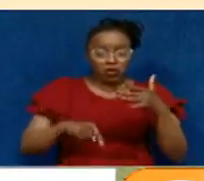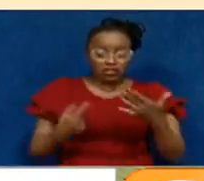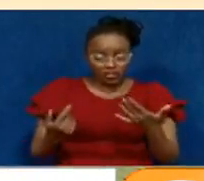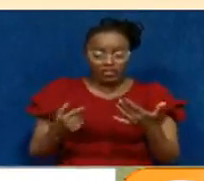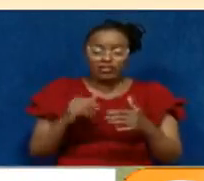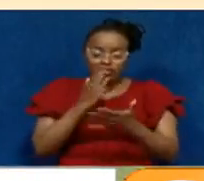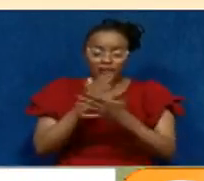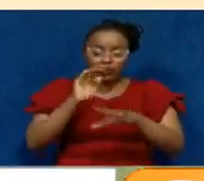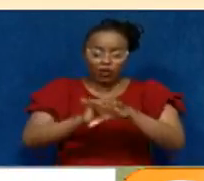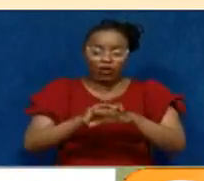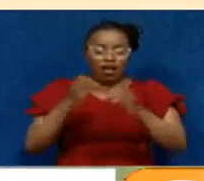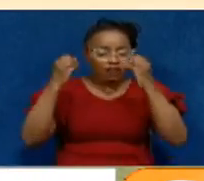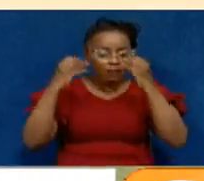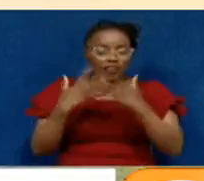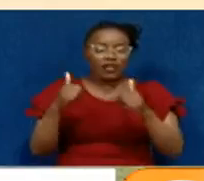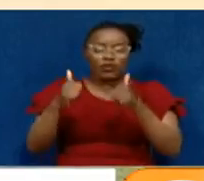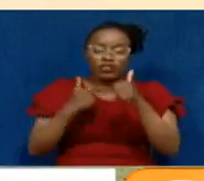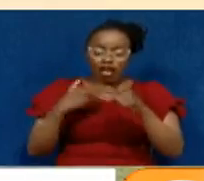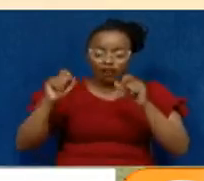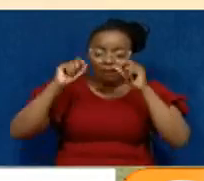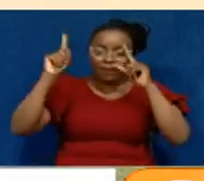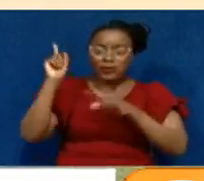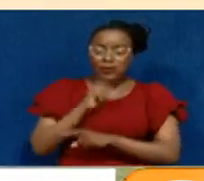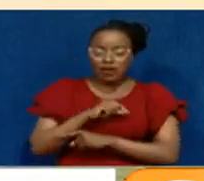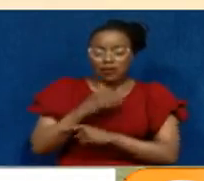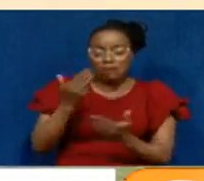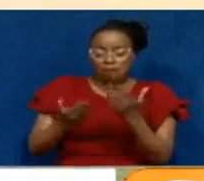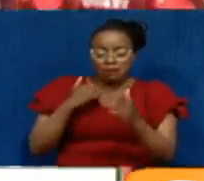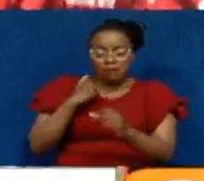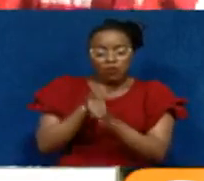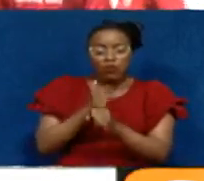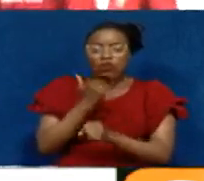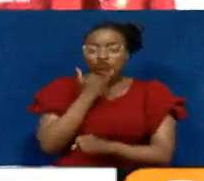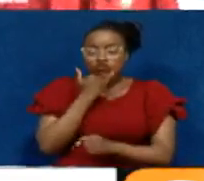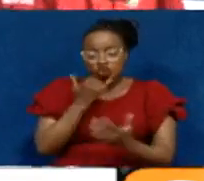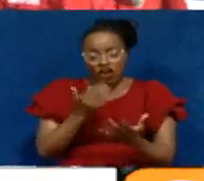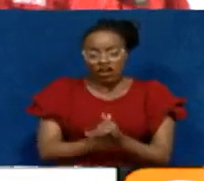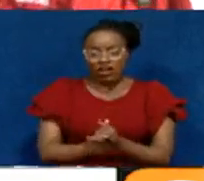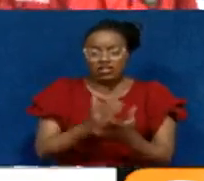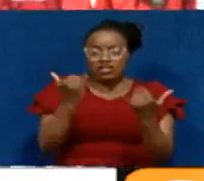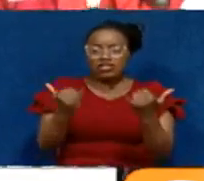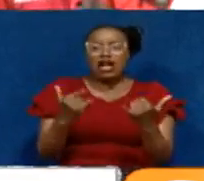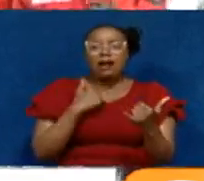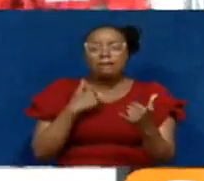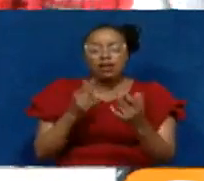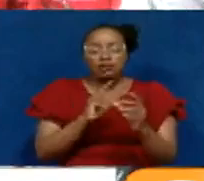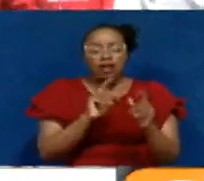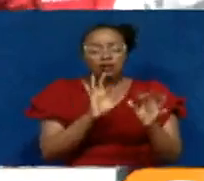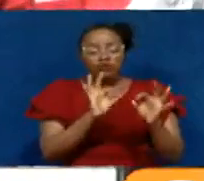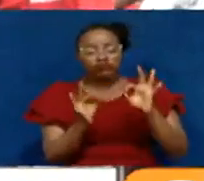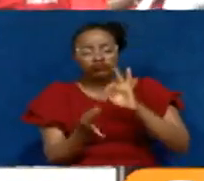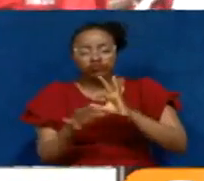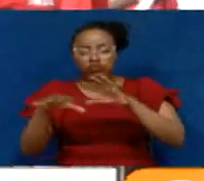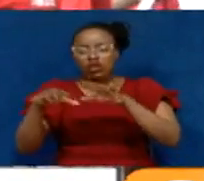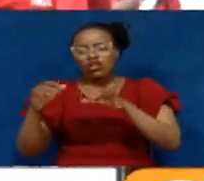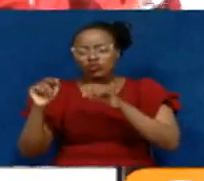plus to me. There are a lot of things that I've realized that maybe I was doing wrong. Sai nime transit kuchukua the